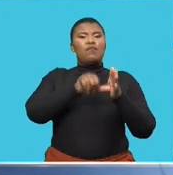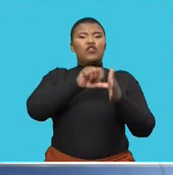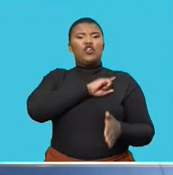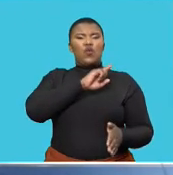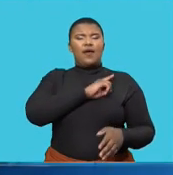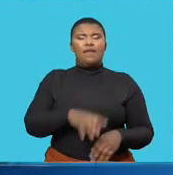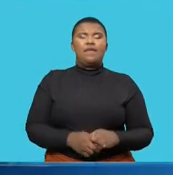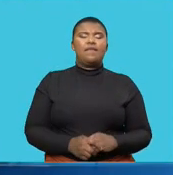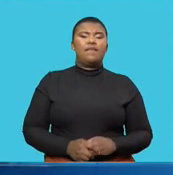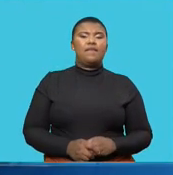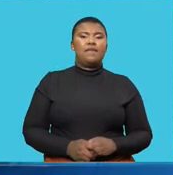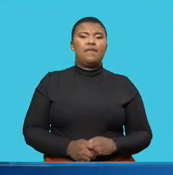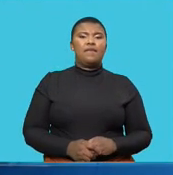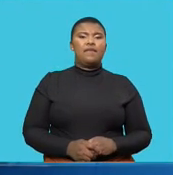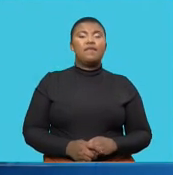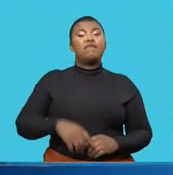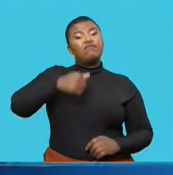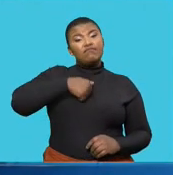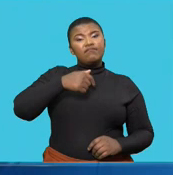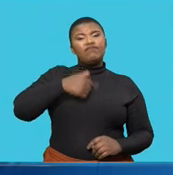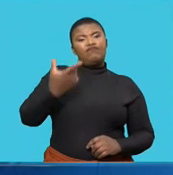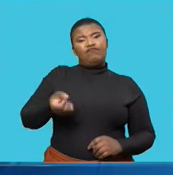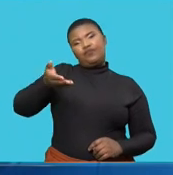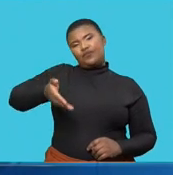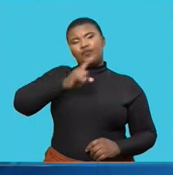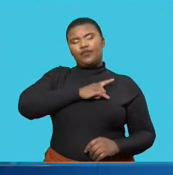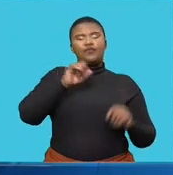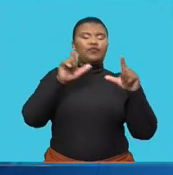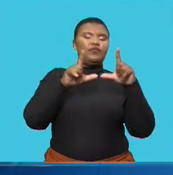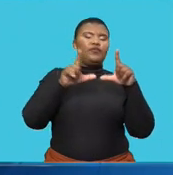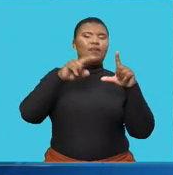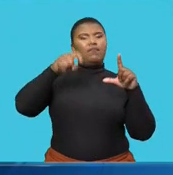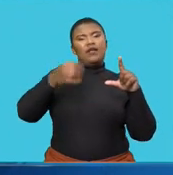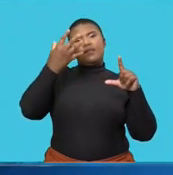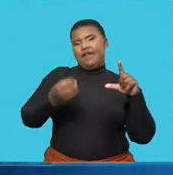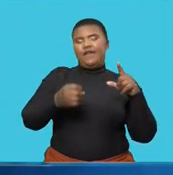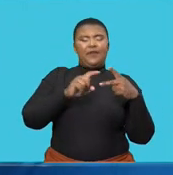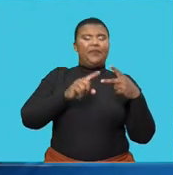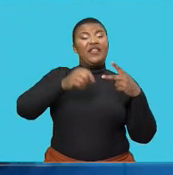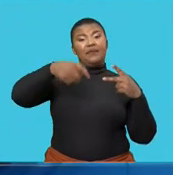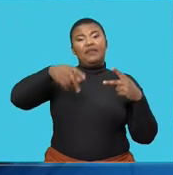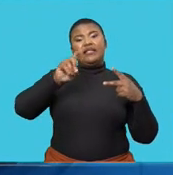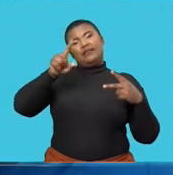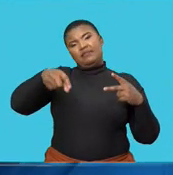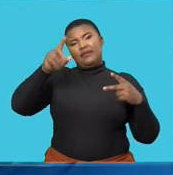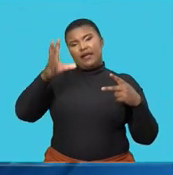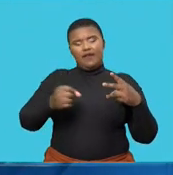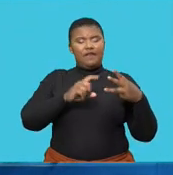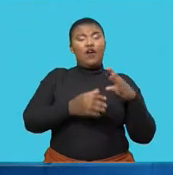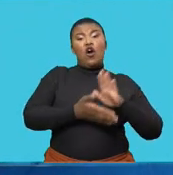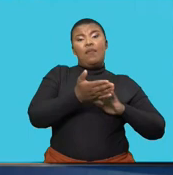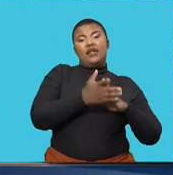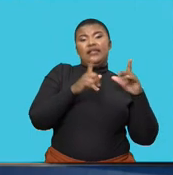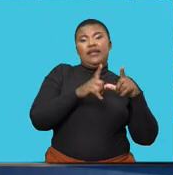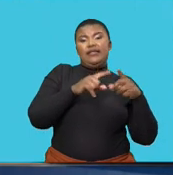these initiatives. Sigu campaign yokuthi abo driver fanele babe nama license, abo driver fanele babe nama PDP, nama operating